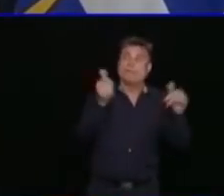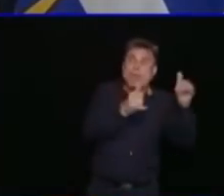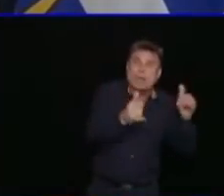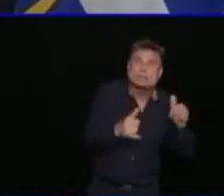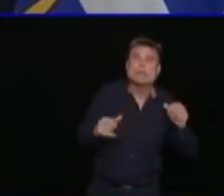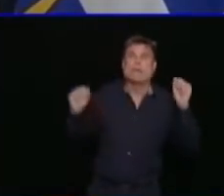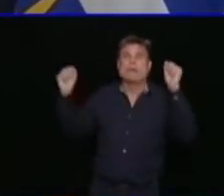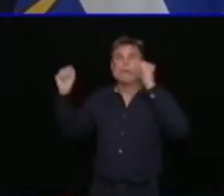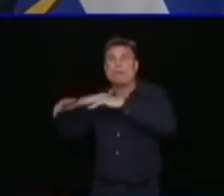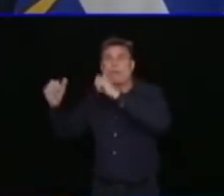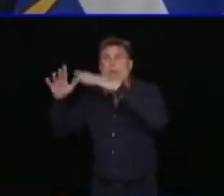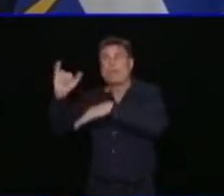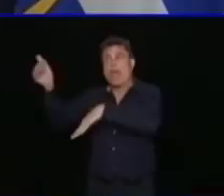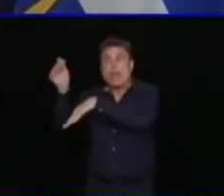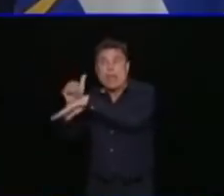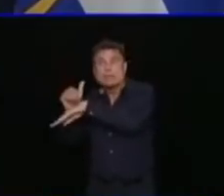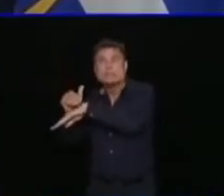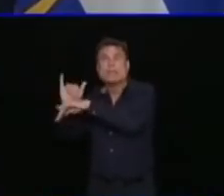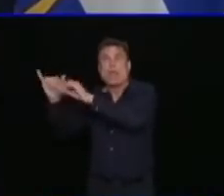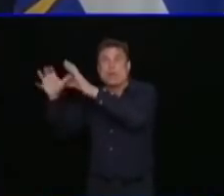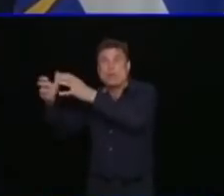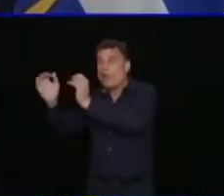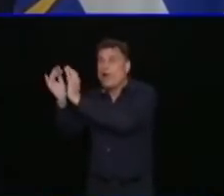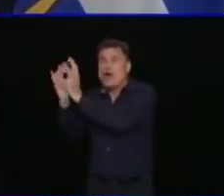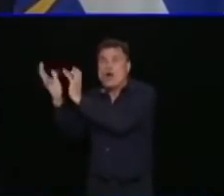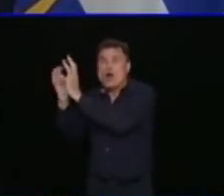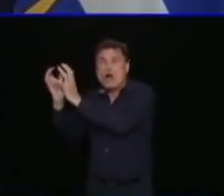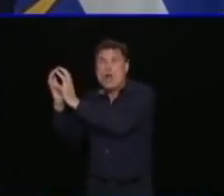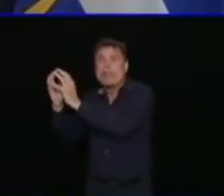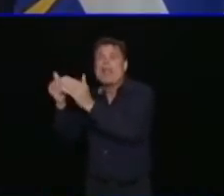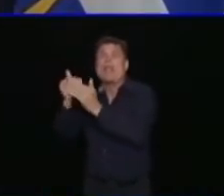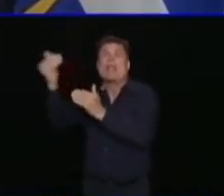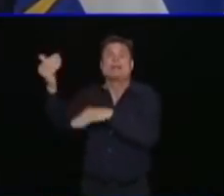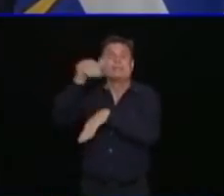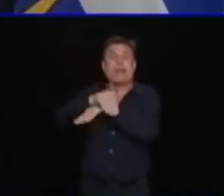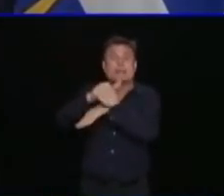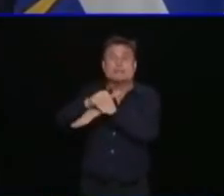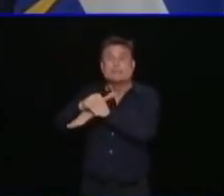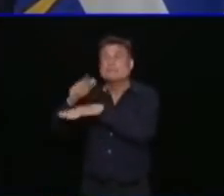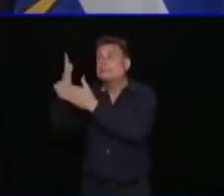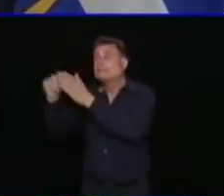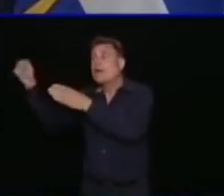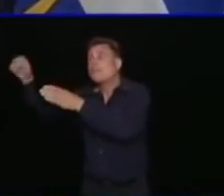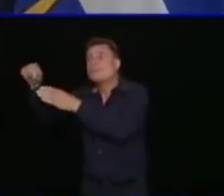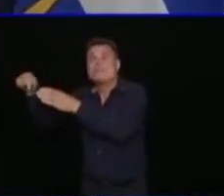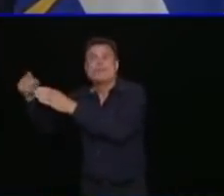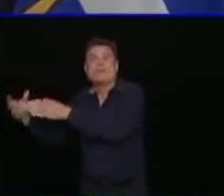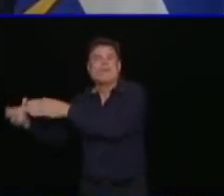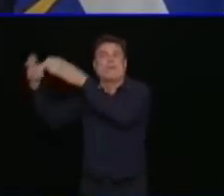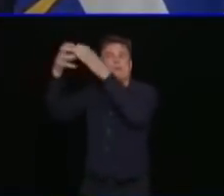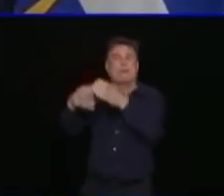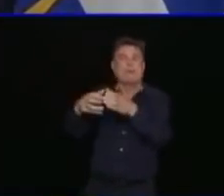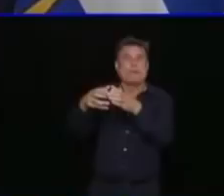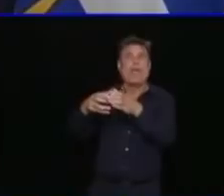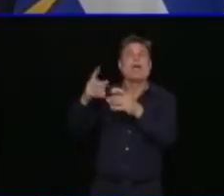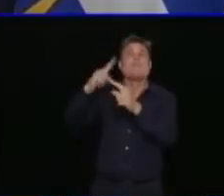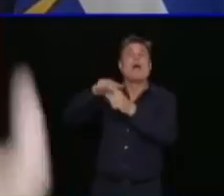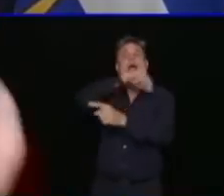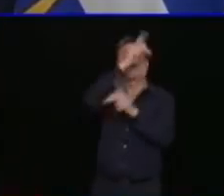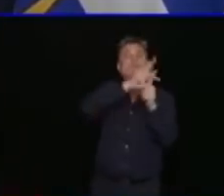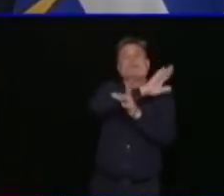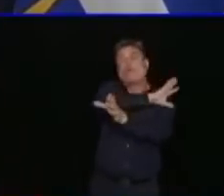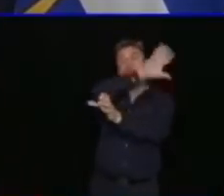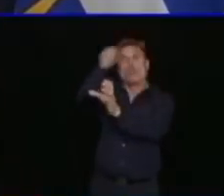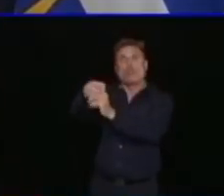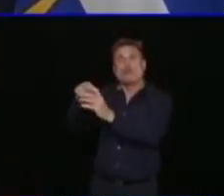been a single super spreading event that we've seen in some other places, but it has been a number of events where people have spread to a